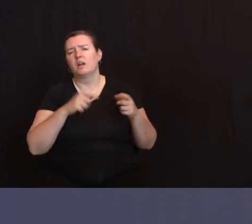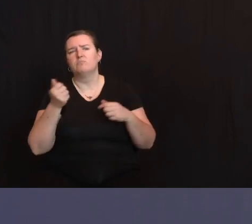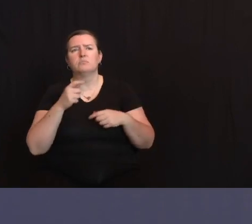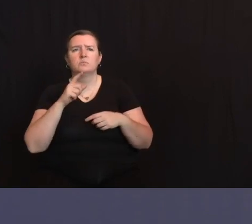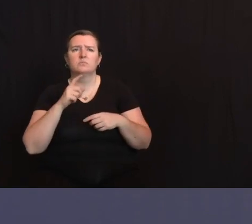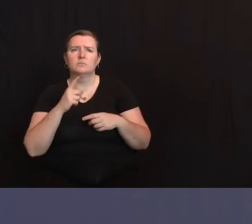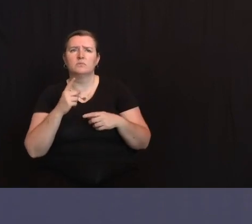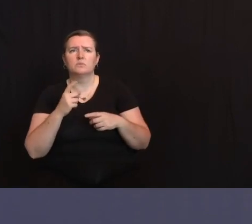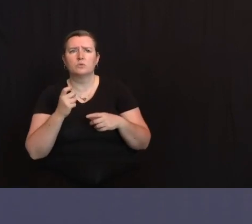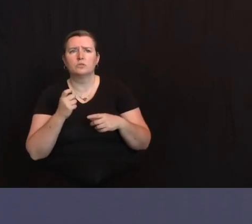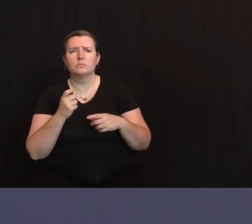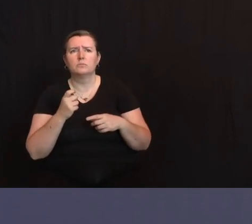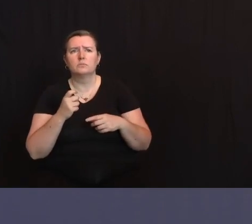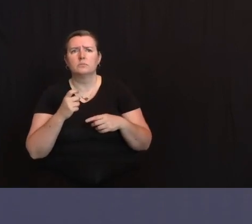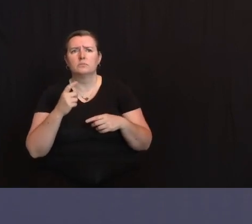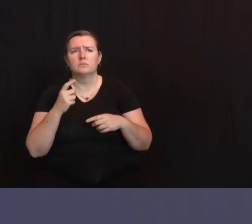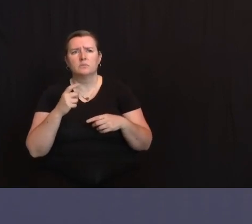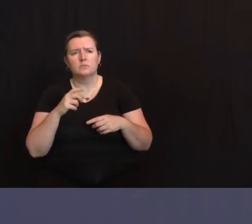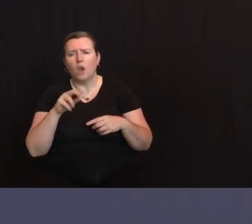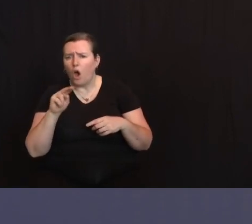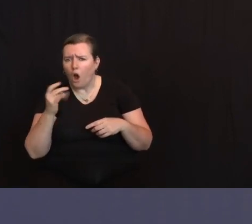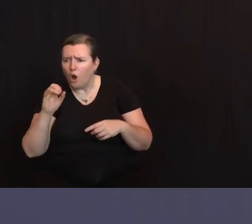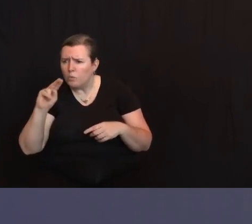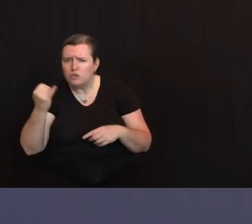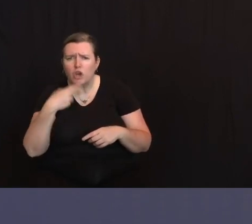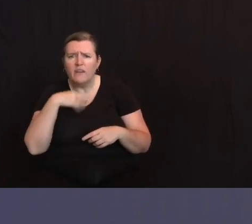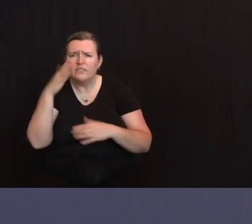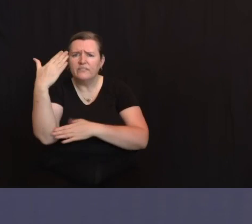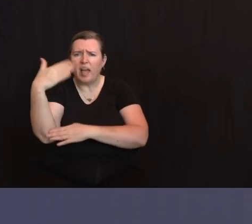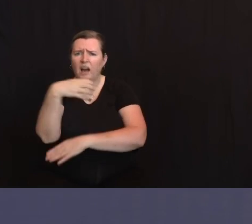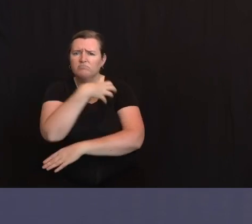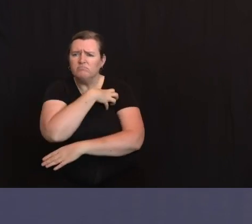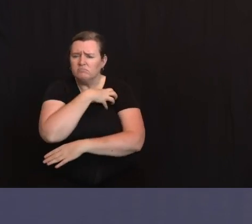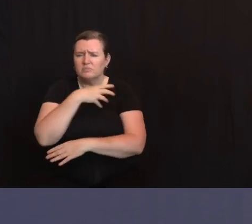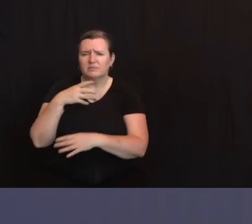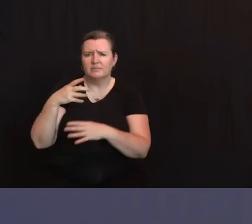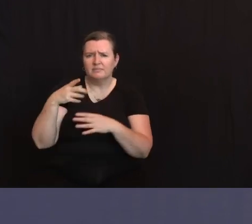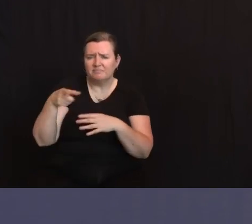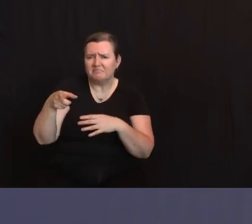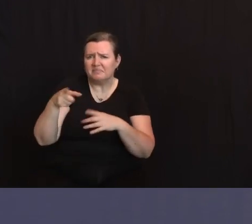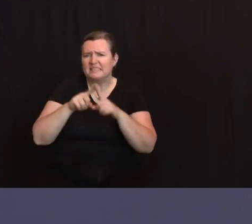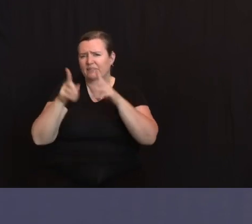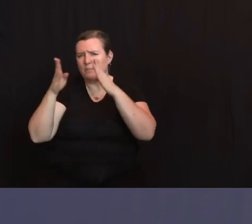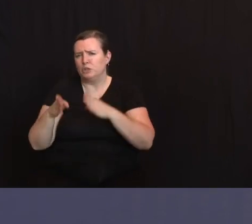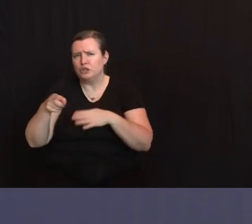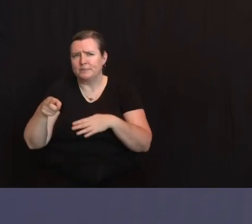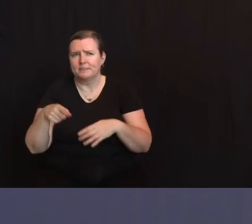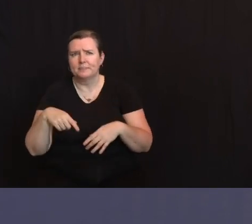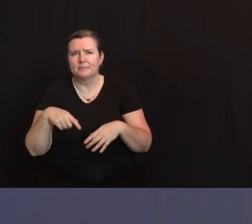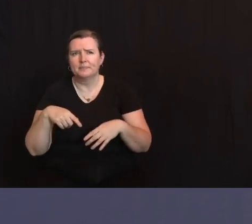You're trying to offset the Mets over here? Okay. Beats the Mets, no doubt.